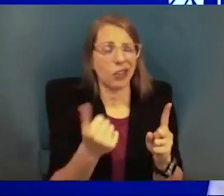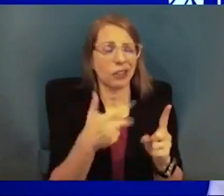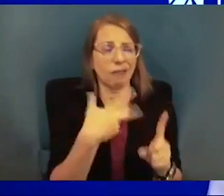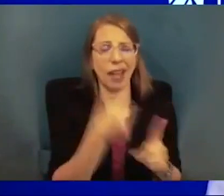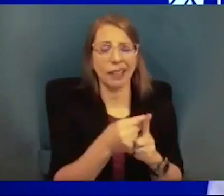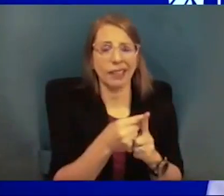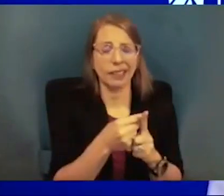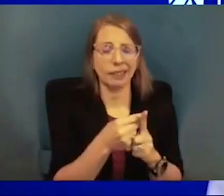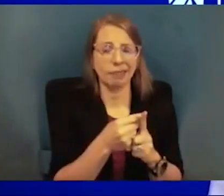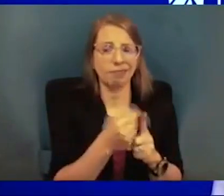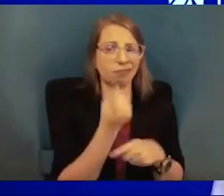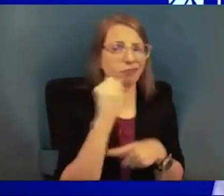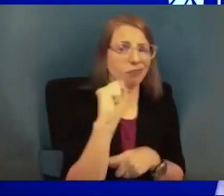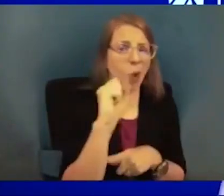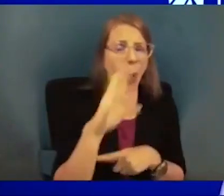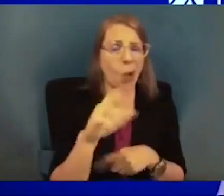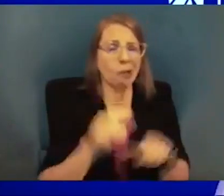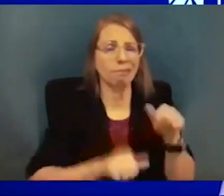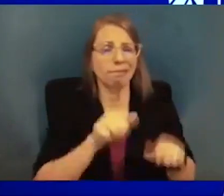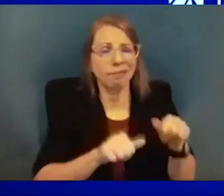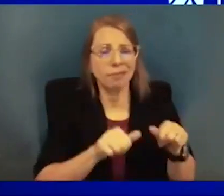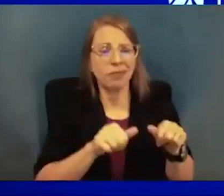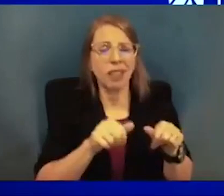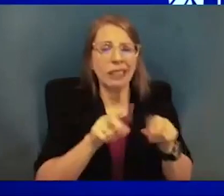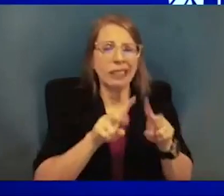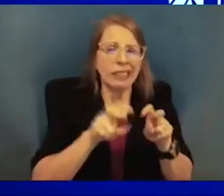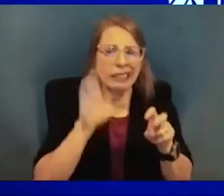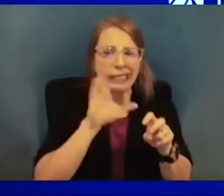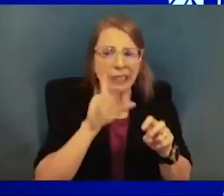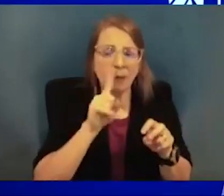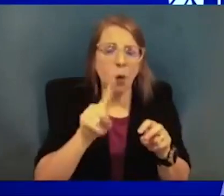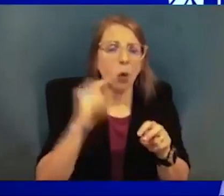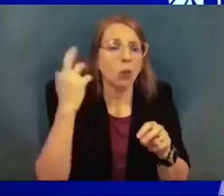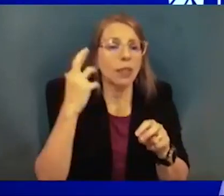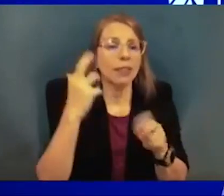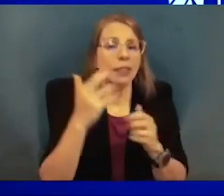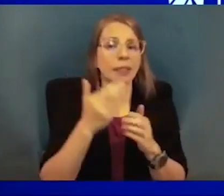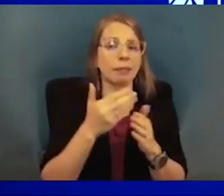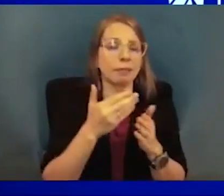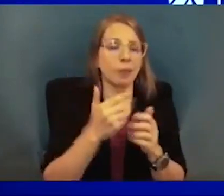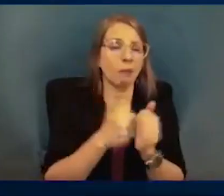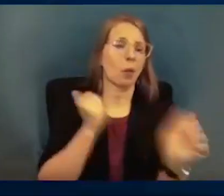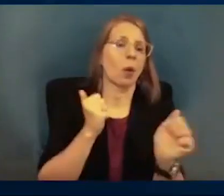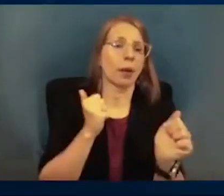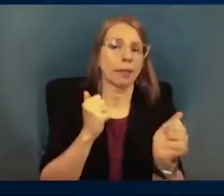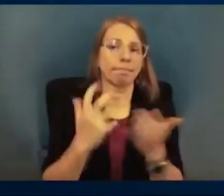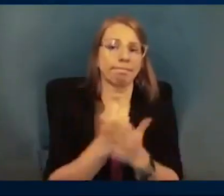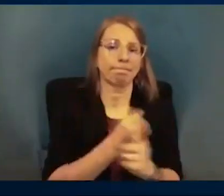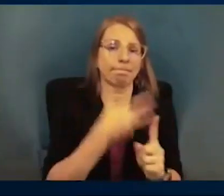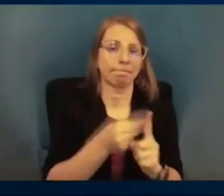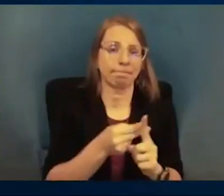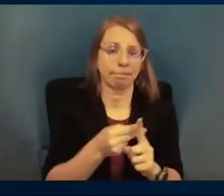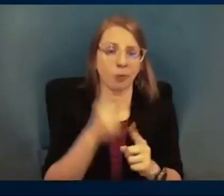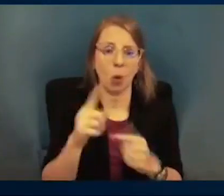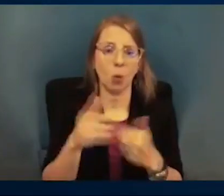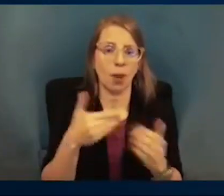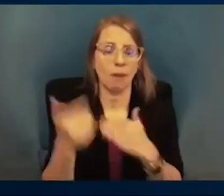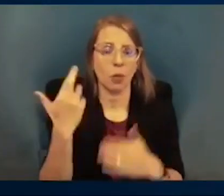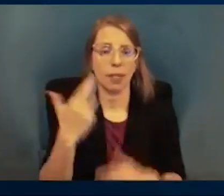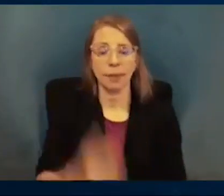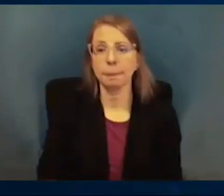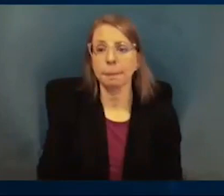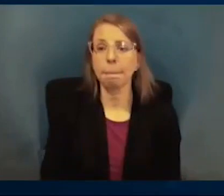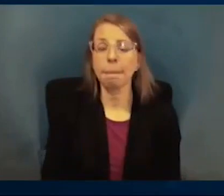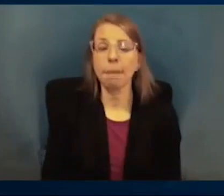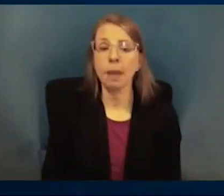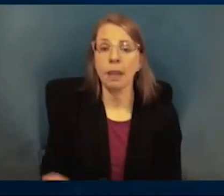who will still continue to look for reasons not to get the vaccine for one reason or another. Do vaccinated people spread